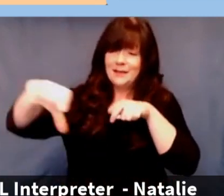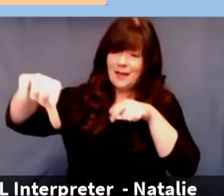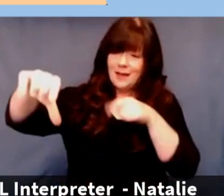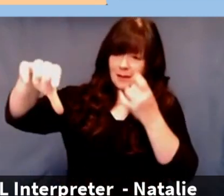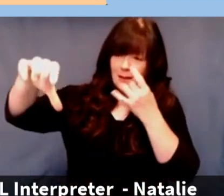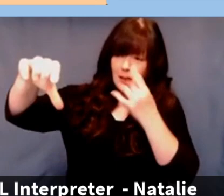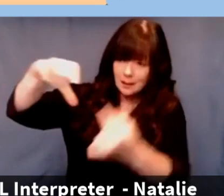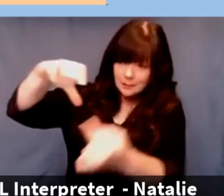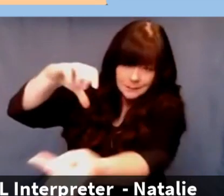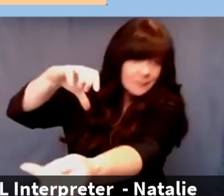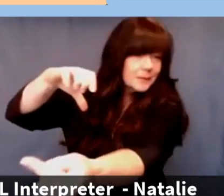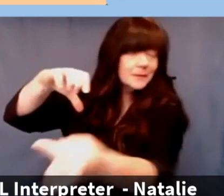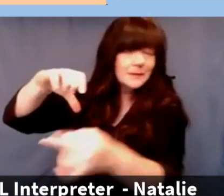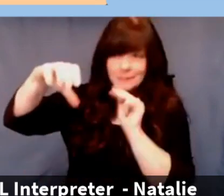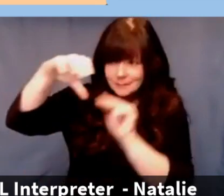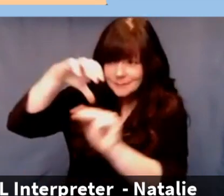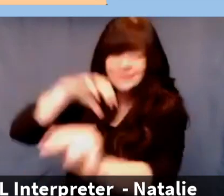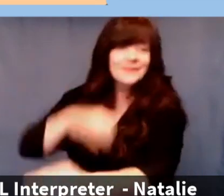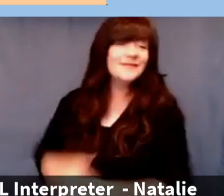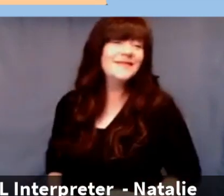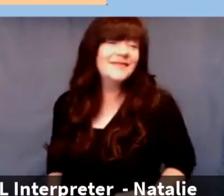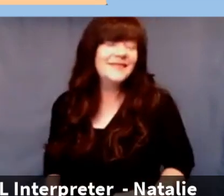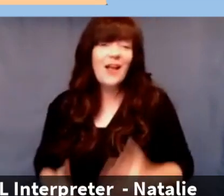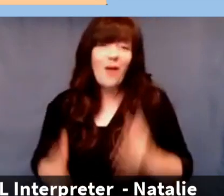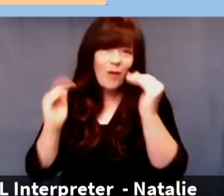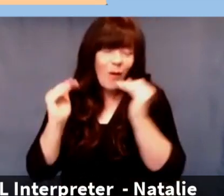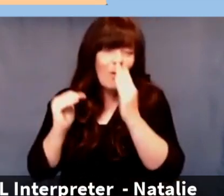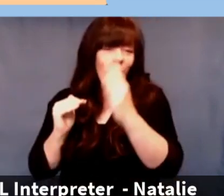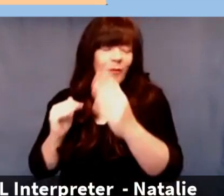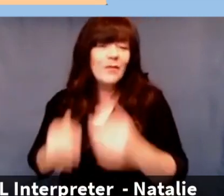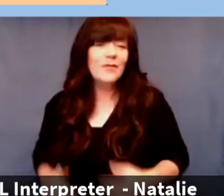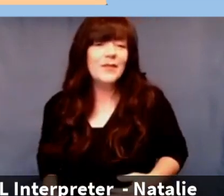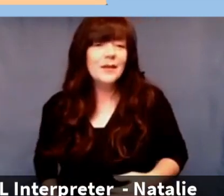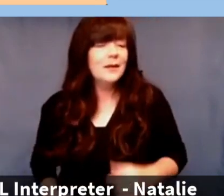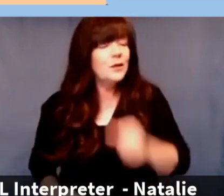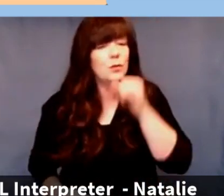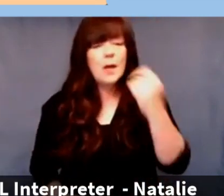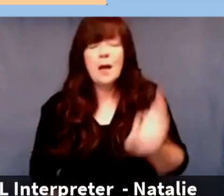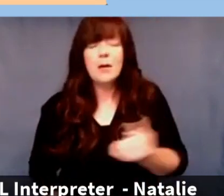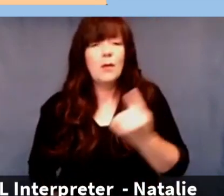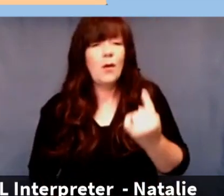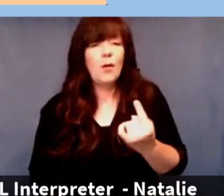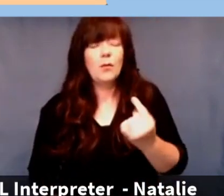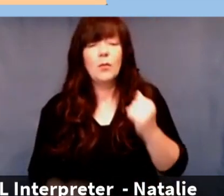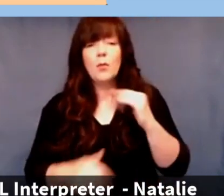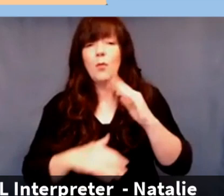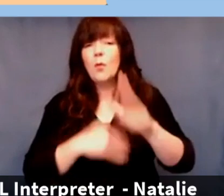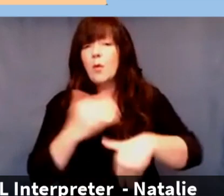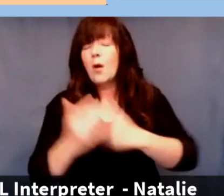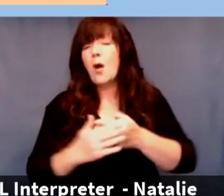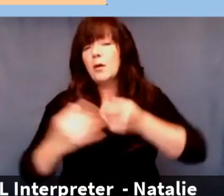I would say you're not alone. You know, we're all struggling, and no matter